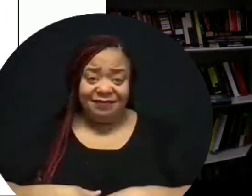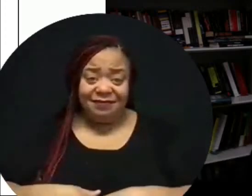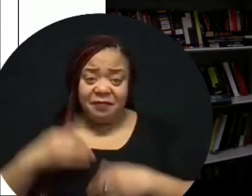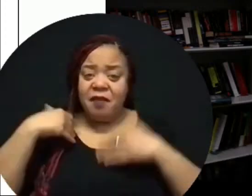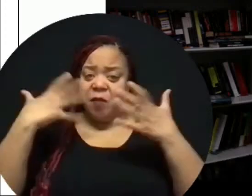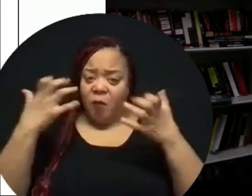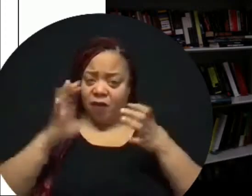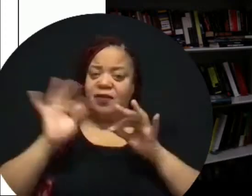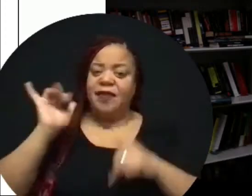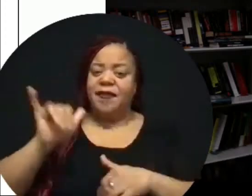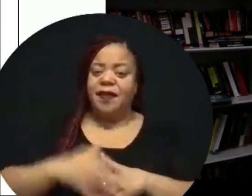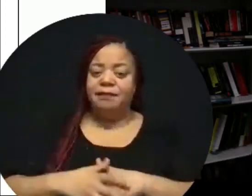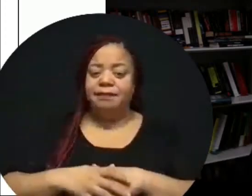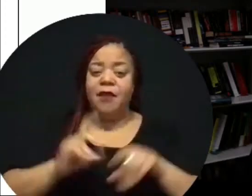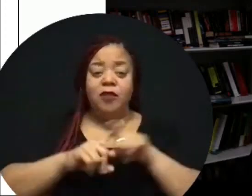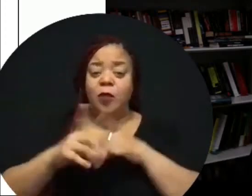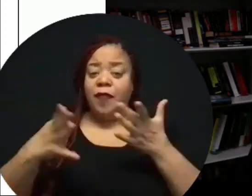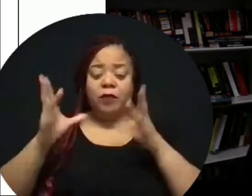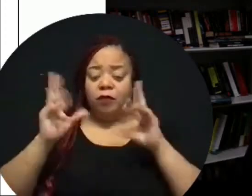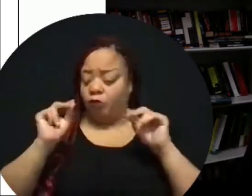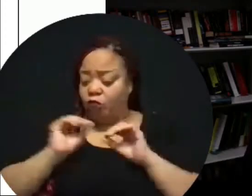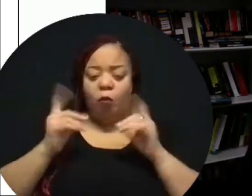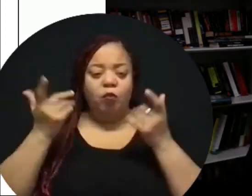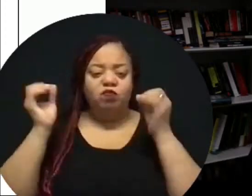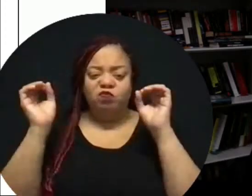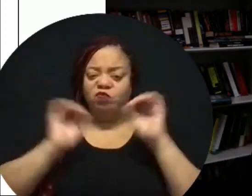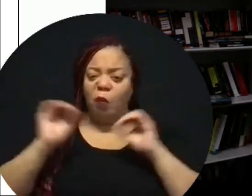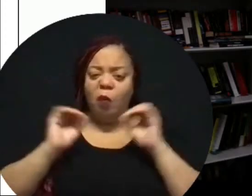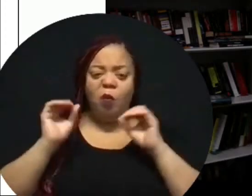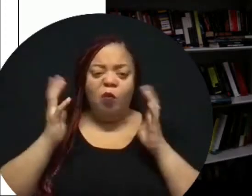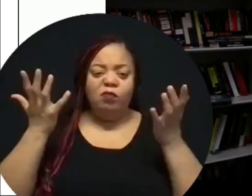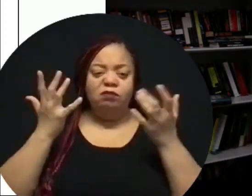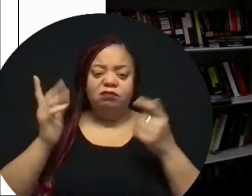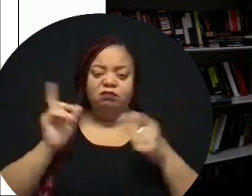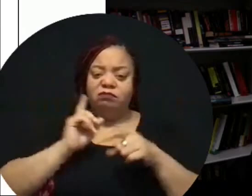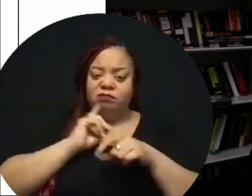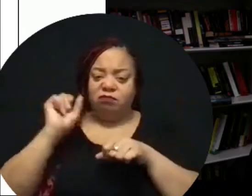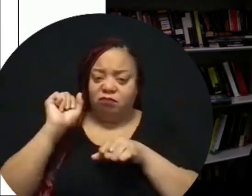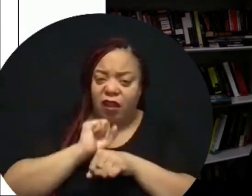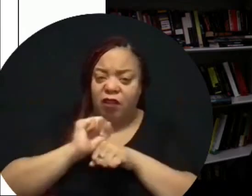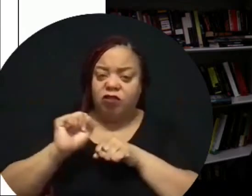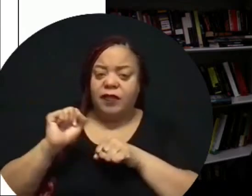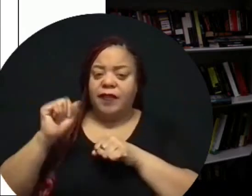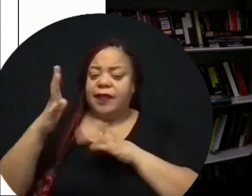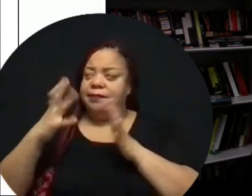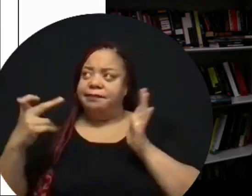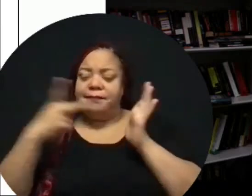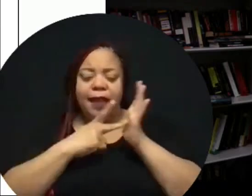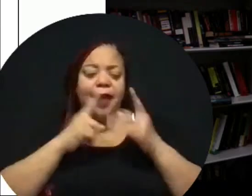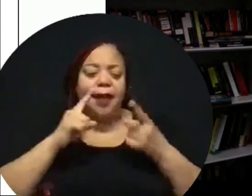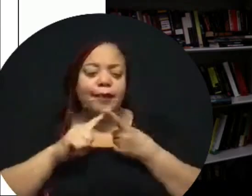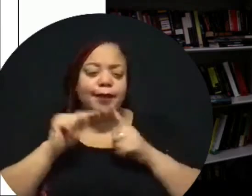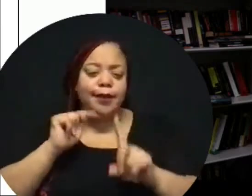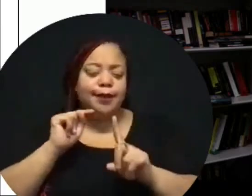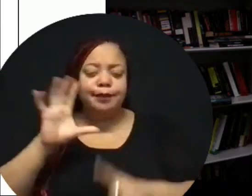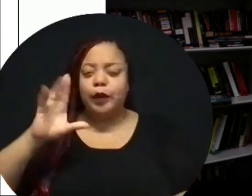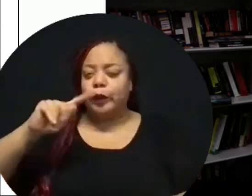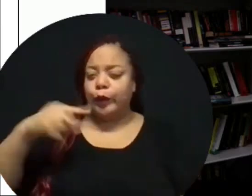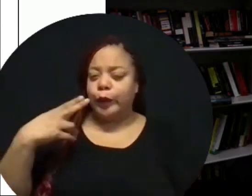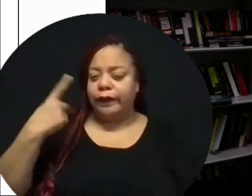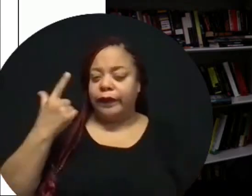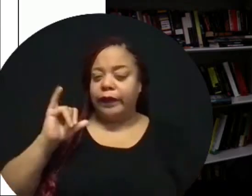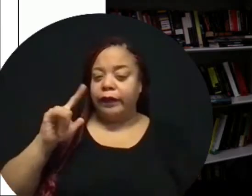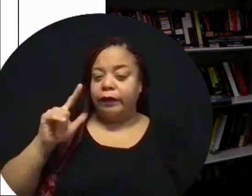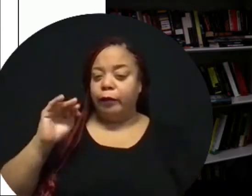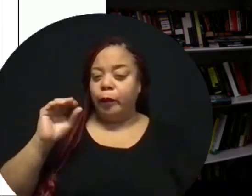I'm actually really just returning to Ruthie Gilmore's metaphors, right? We have to think about these and be